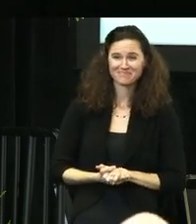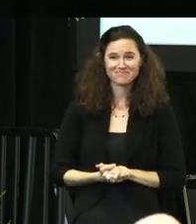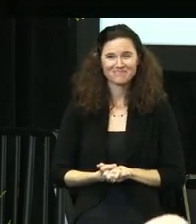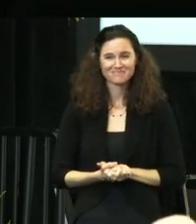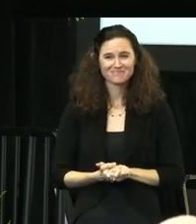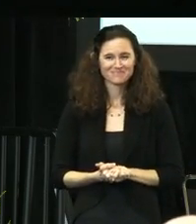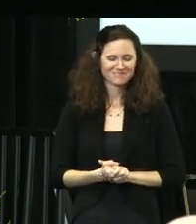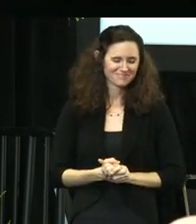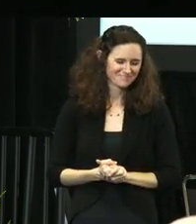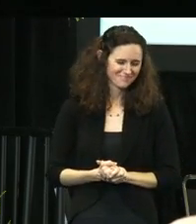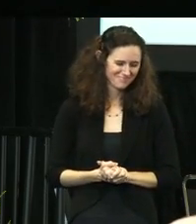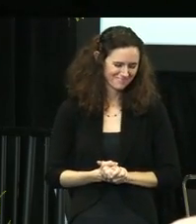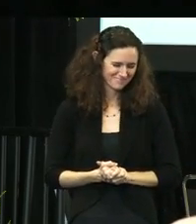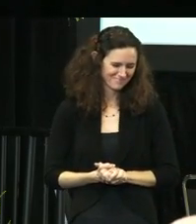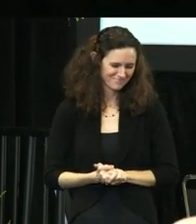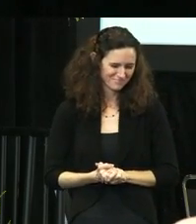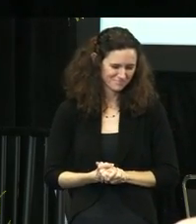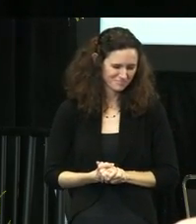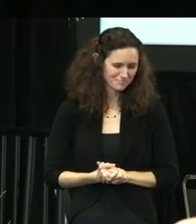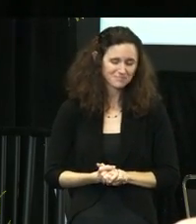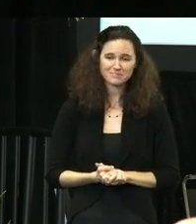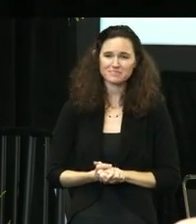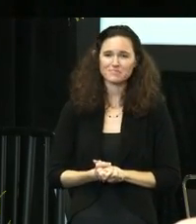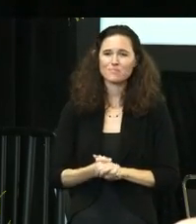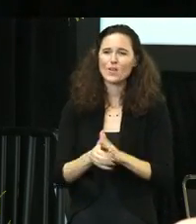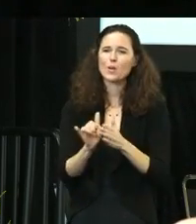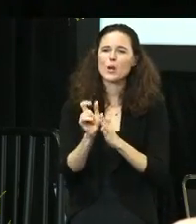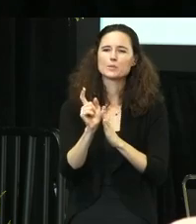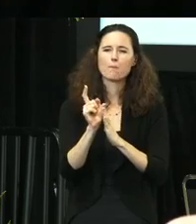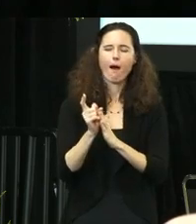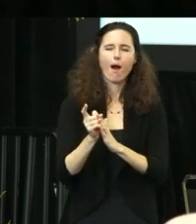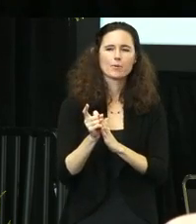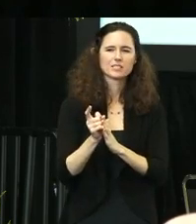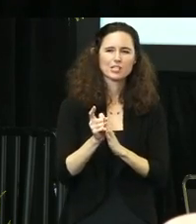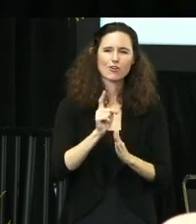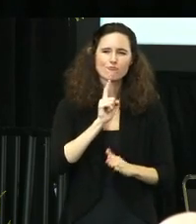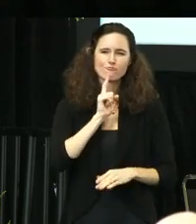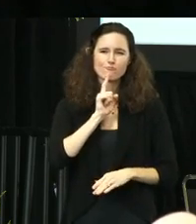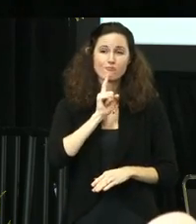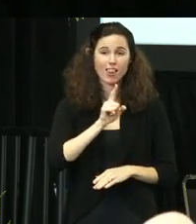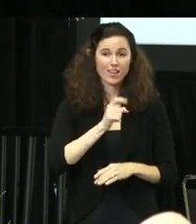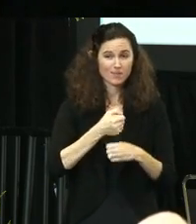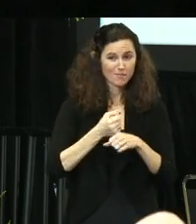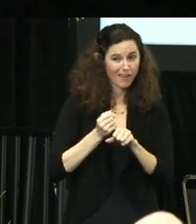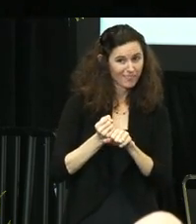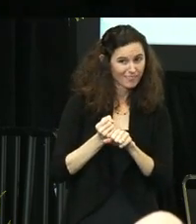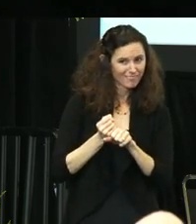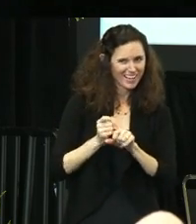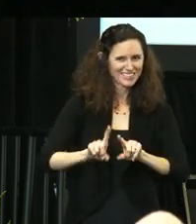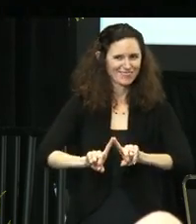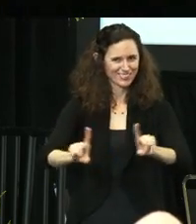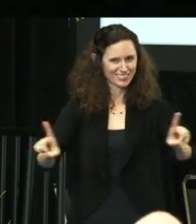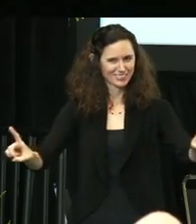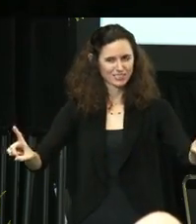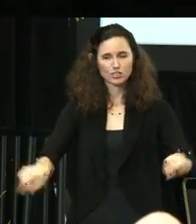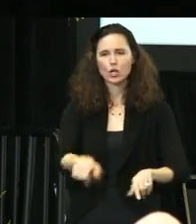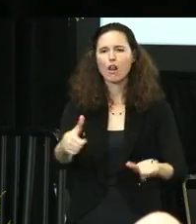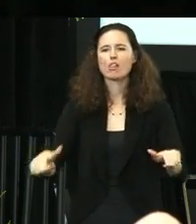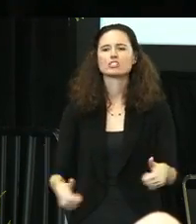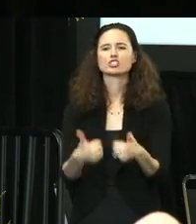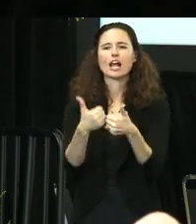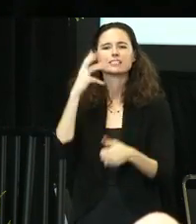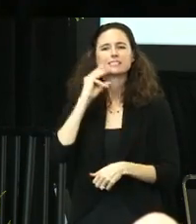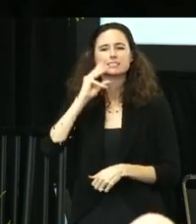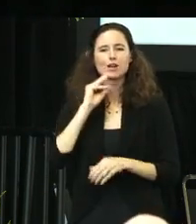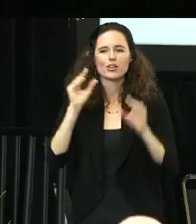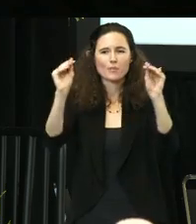Thanks, Prof. Yeah, so it's those moments that really, truly, they make a difference. Another challenge I experience as a